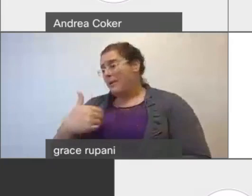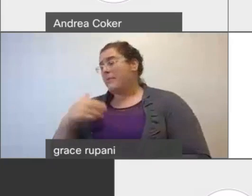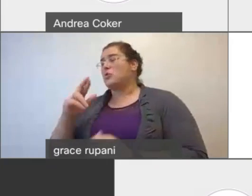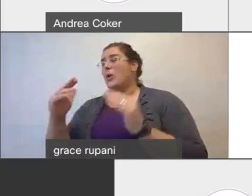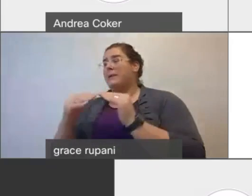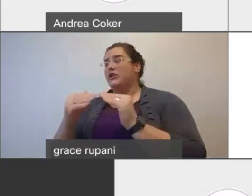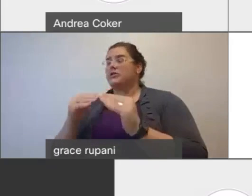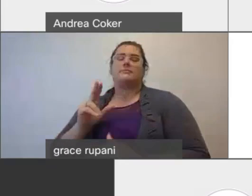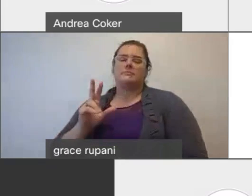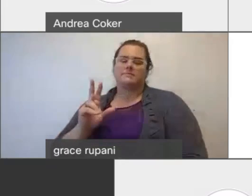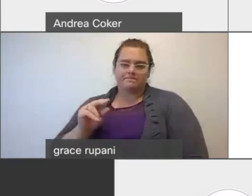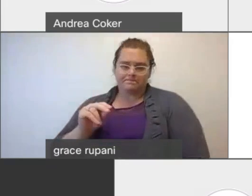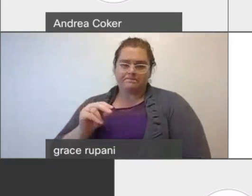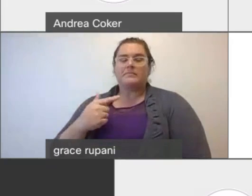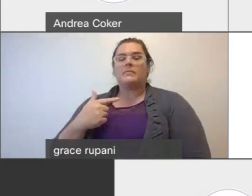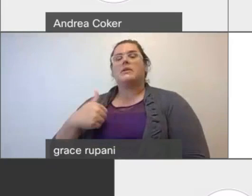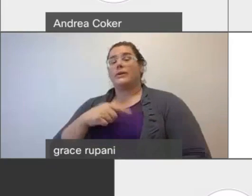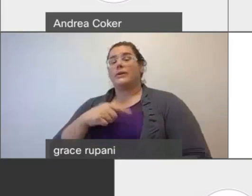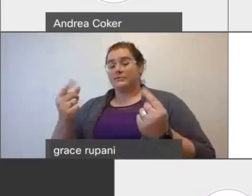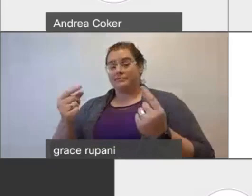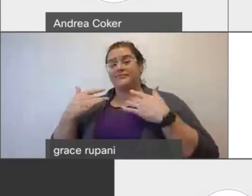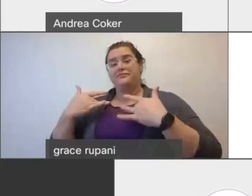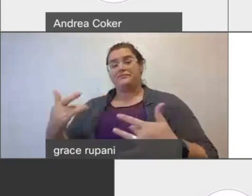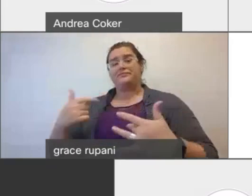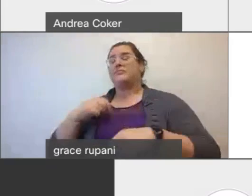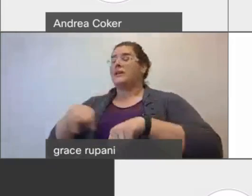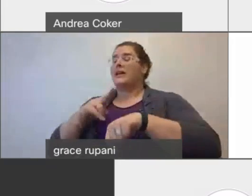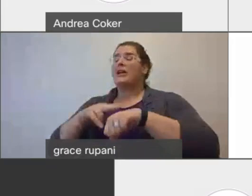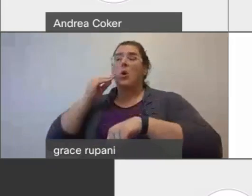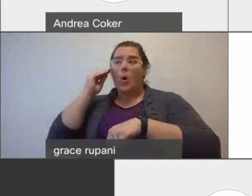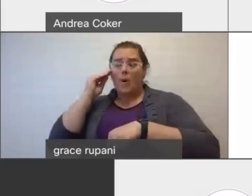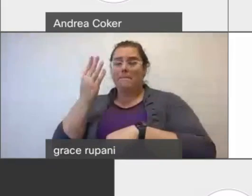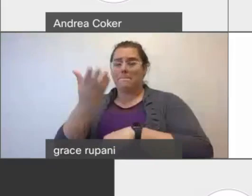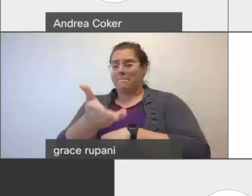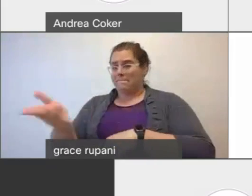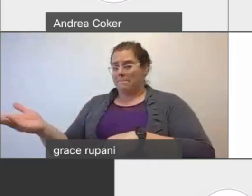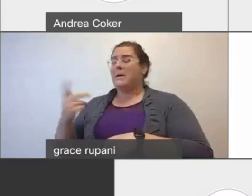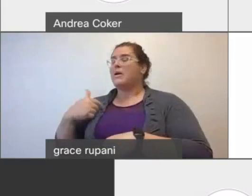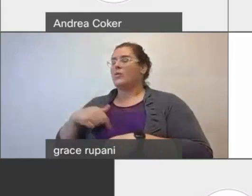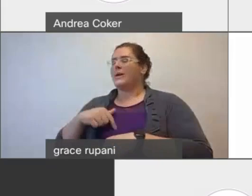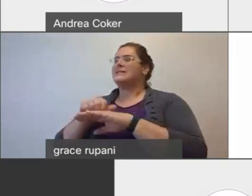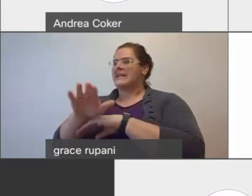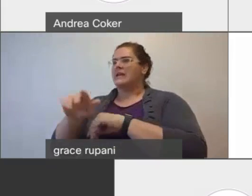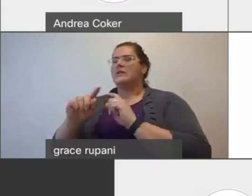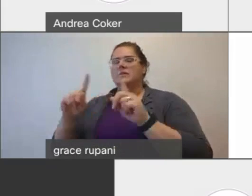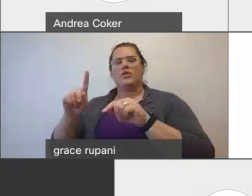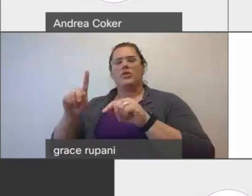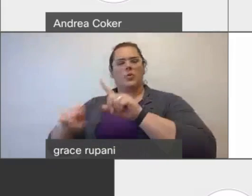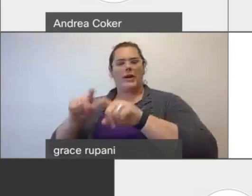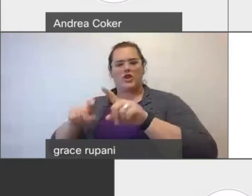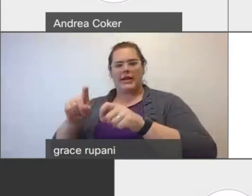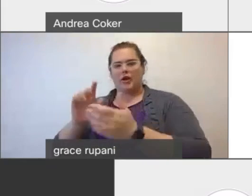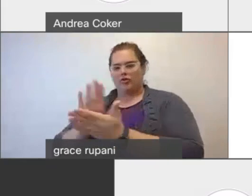a questionnaire gone out to people in natural homes, and when they have expressed desire not to